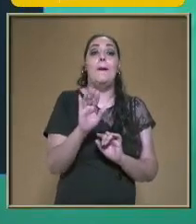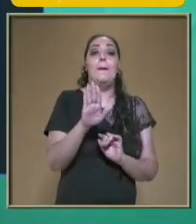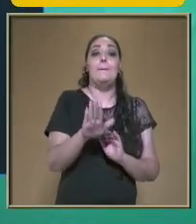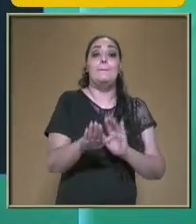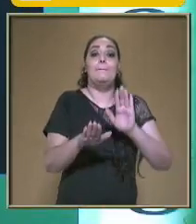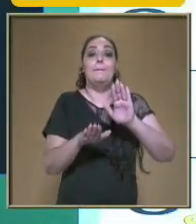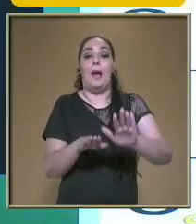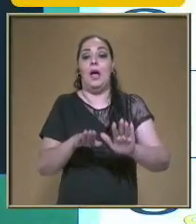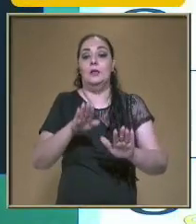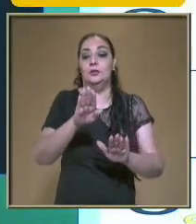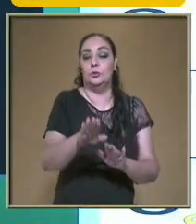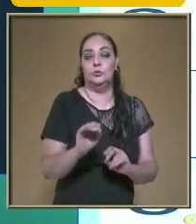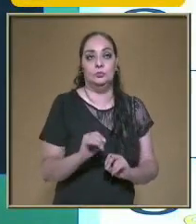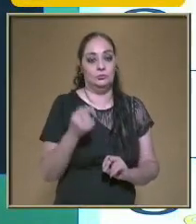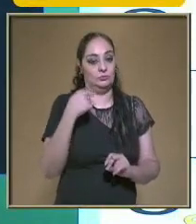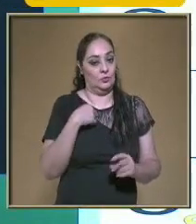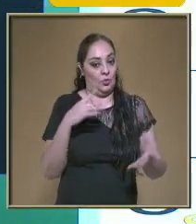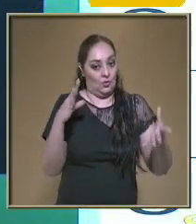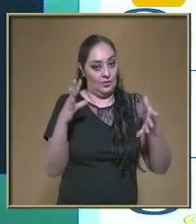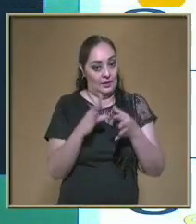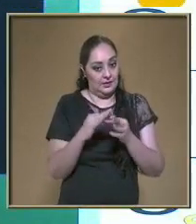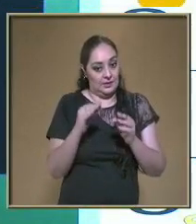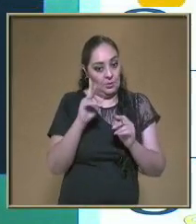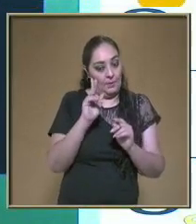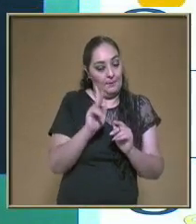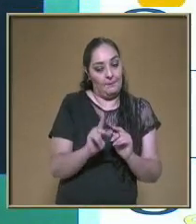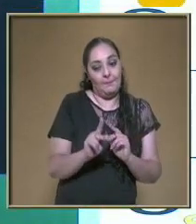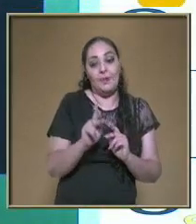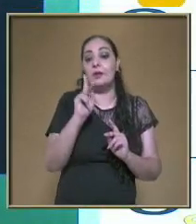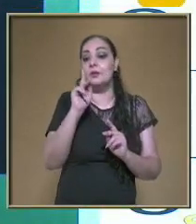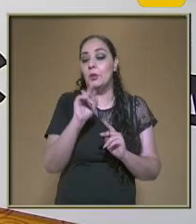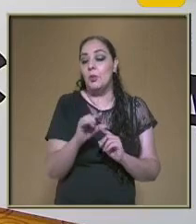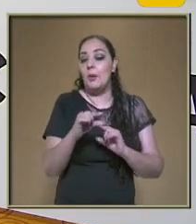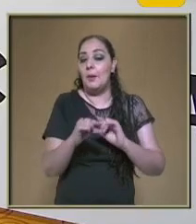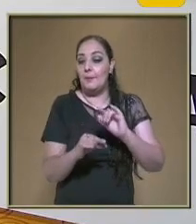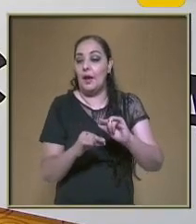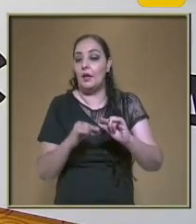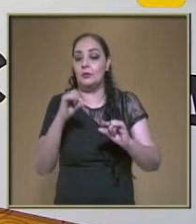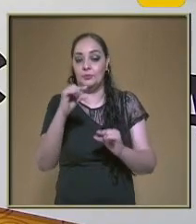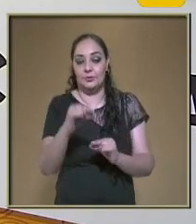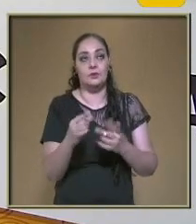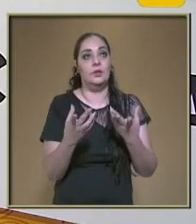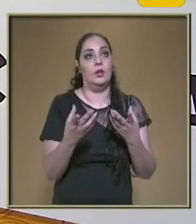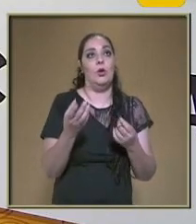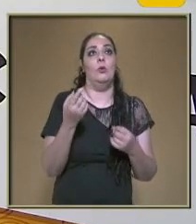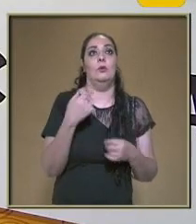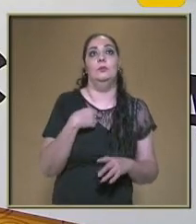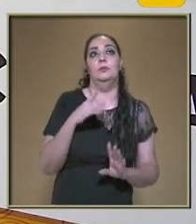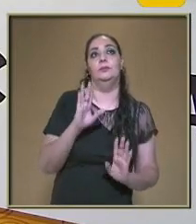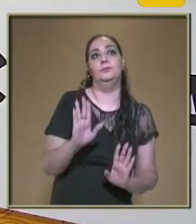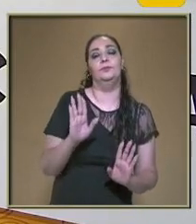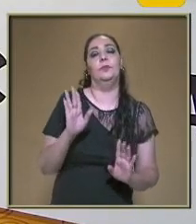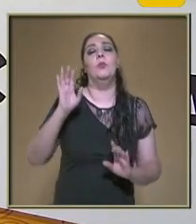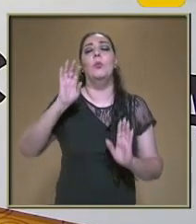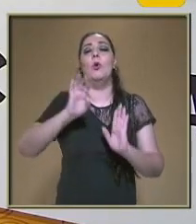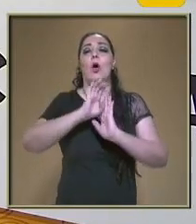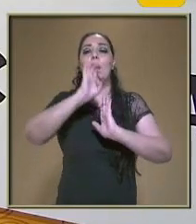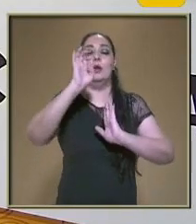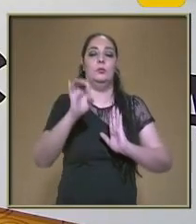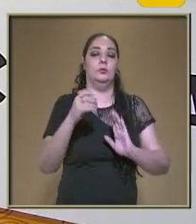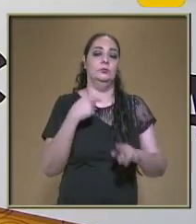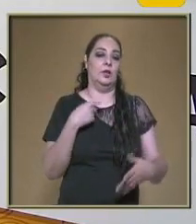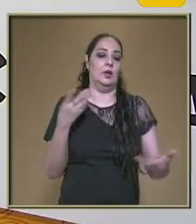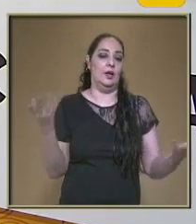so I describe step by step all the indications in my experiment. For example, making